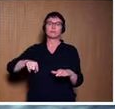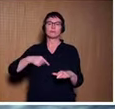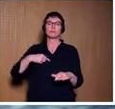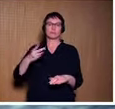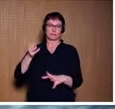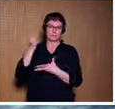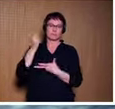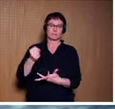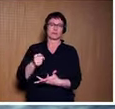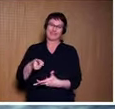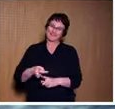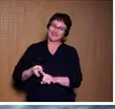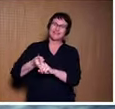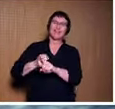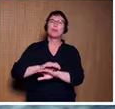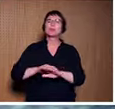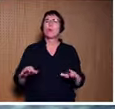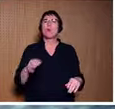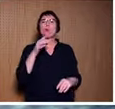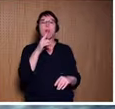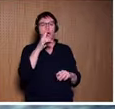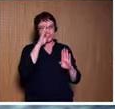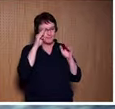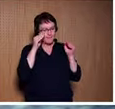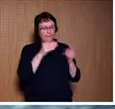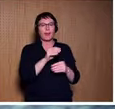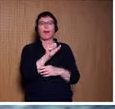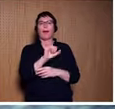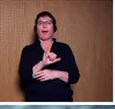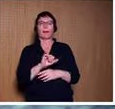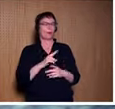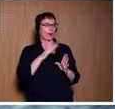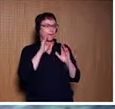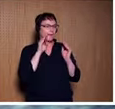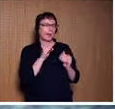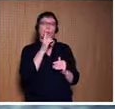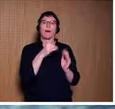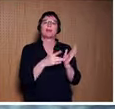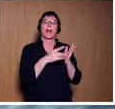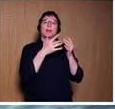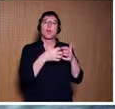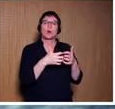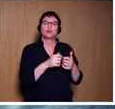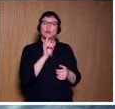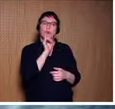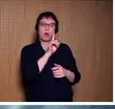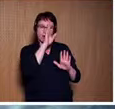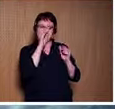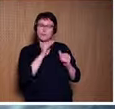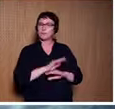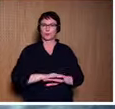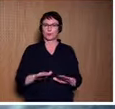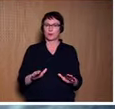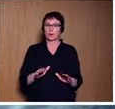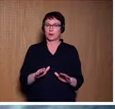the latest tech panic, like, you know, AI and so forth, but we really need to frame and resource this as an issue